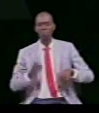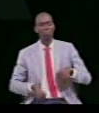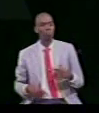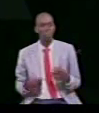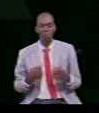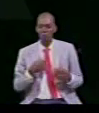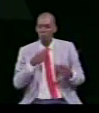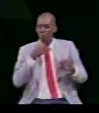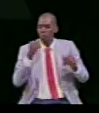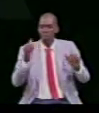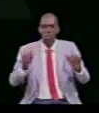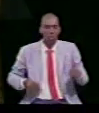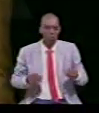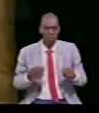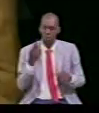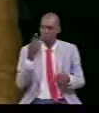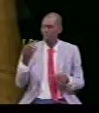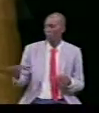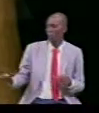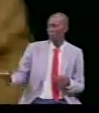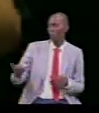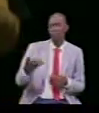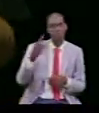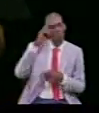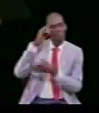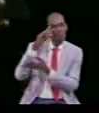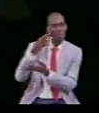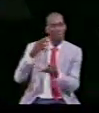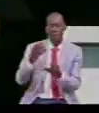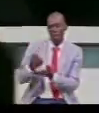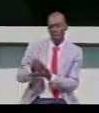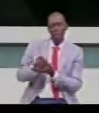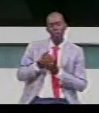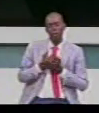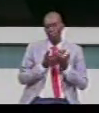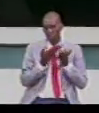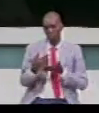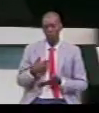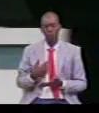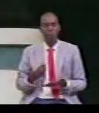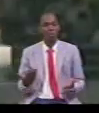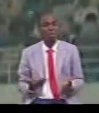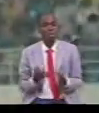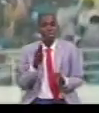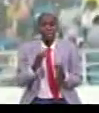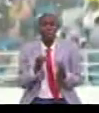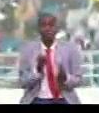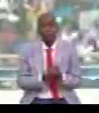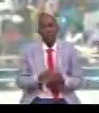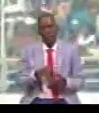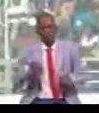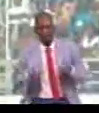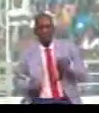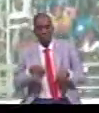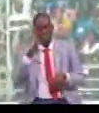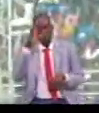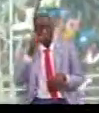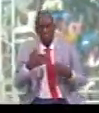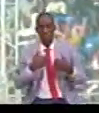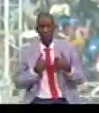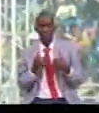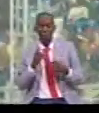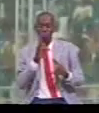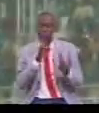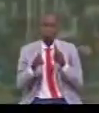couldn't. Look at the four men, that's why they brought me here. If he had said that, his faith would be dead